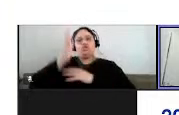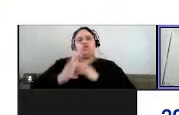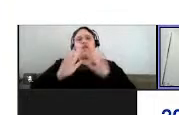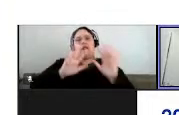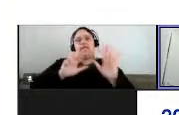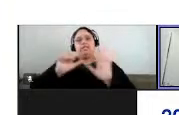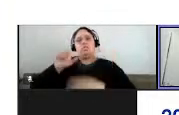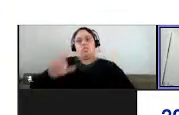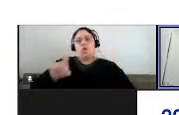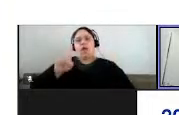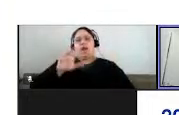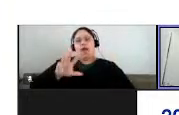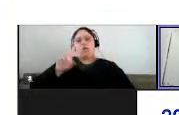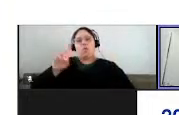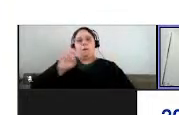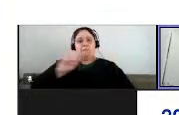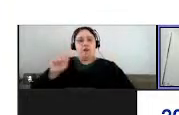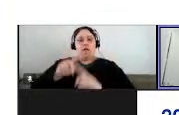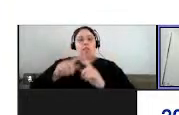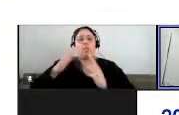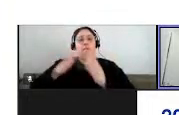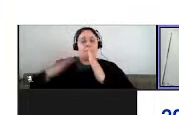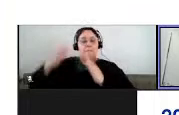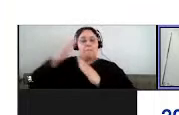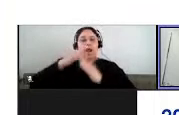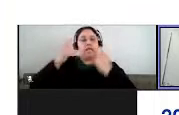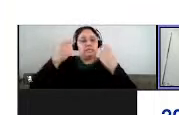19,691 million. So the main expenditure items